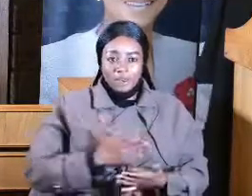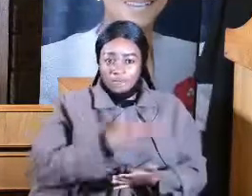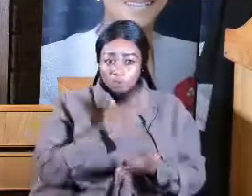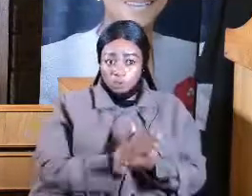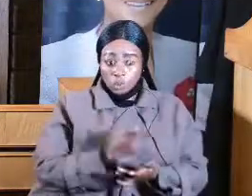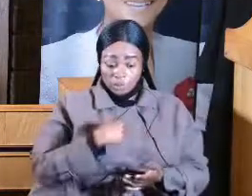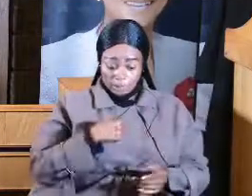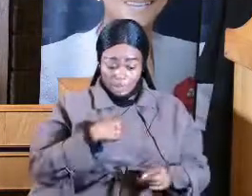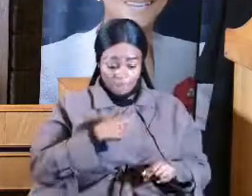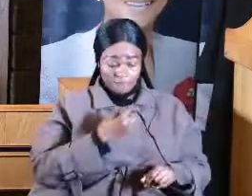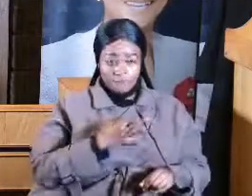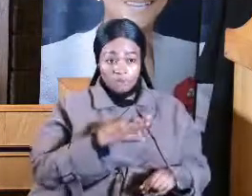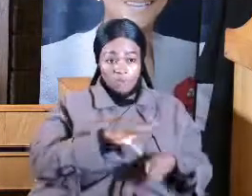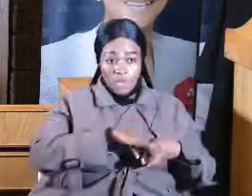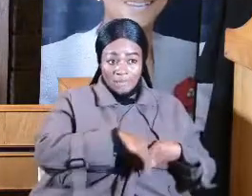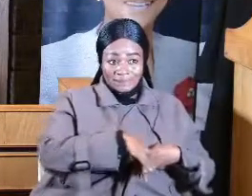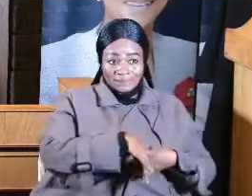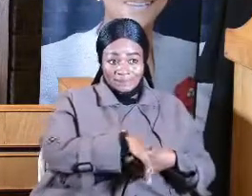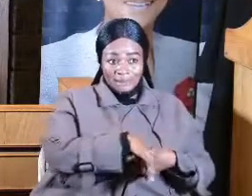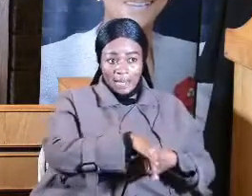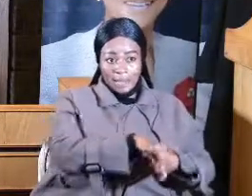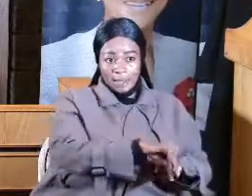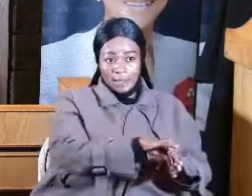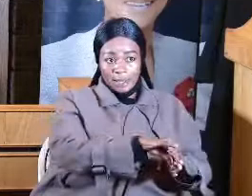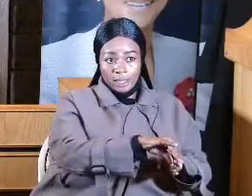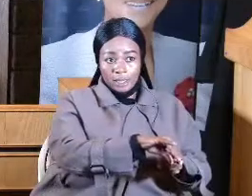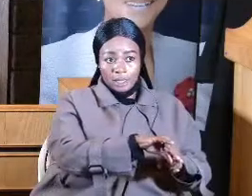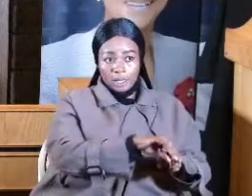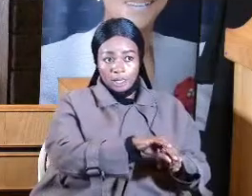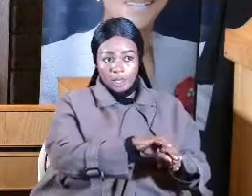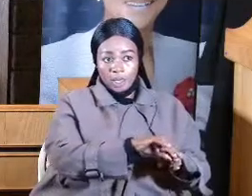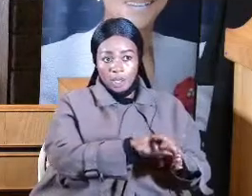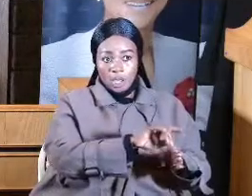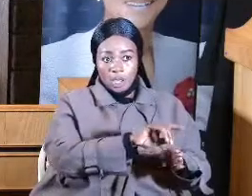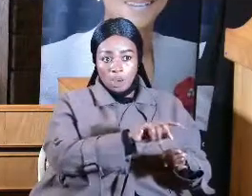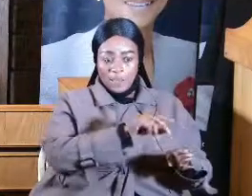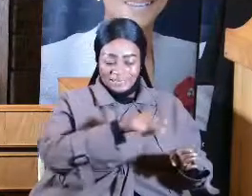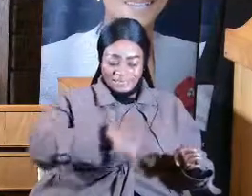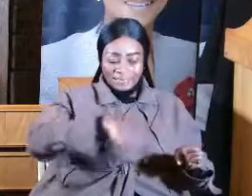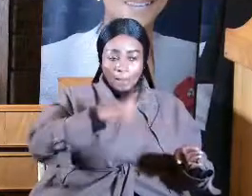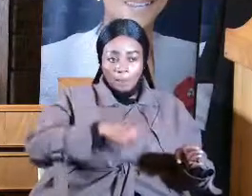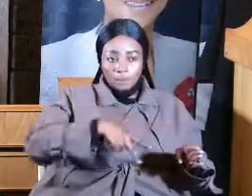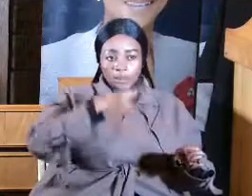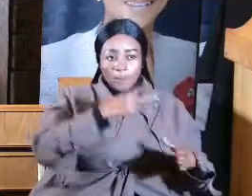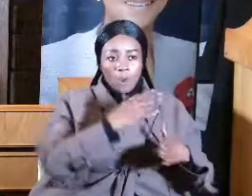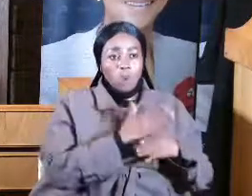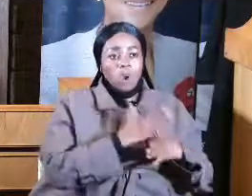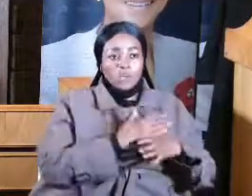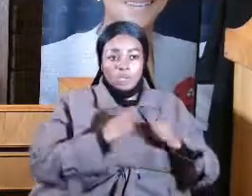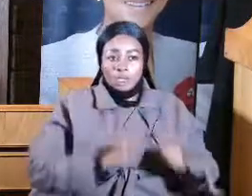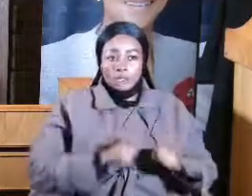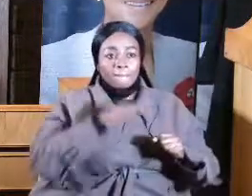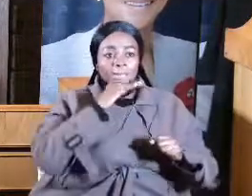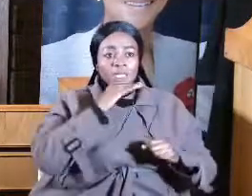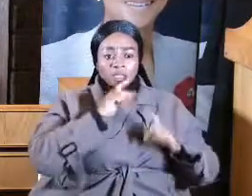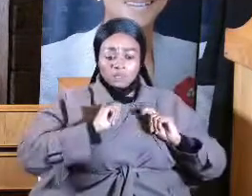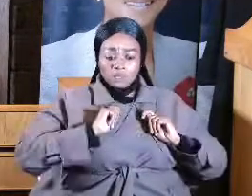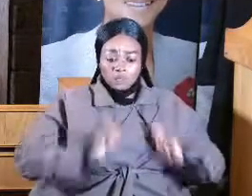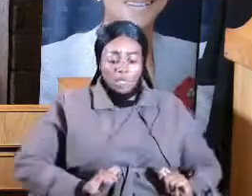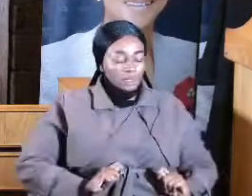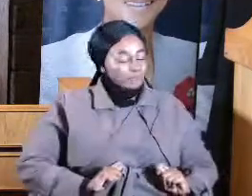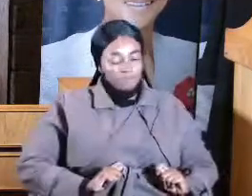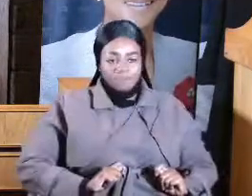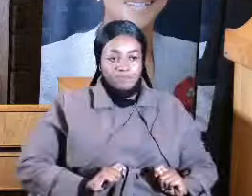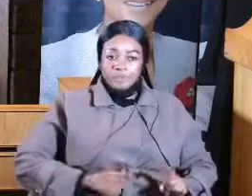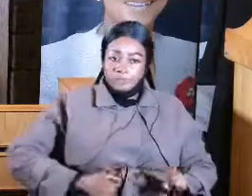leader in a patriarchal society, every time you need to double the efforts. And you should not get tired of doubling those